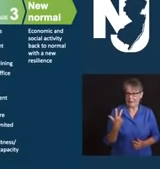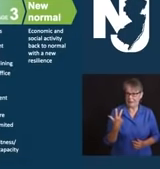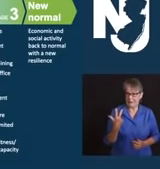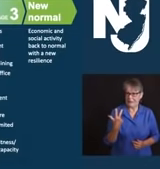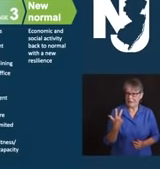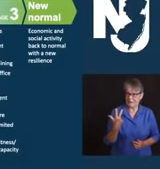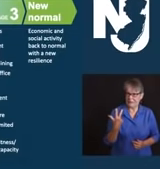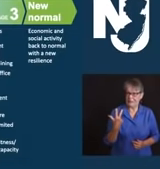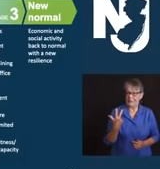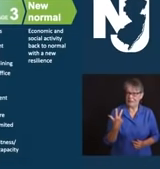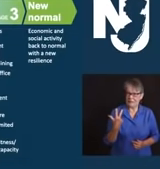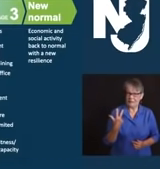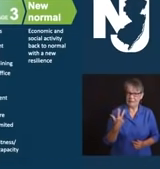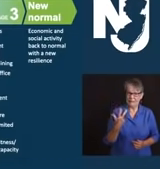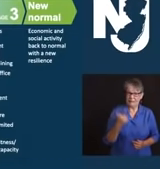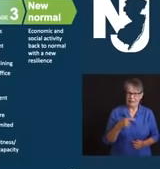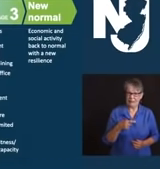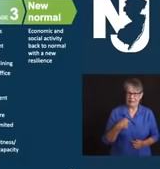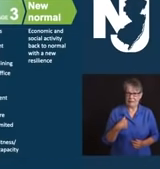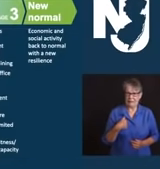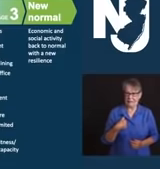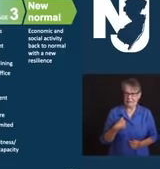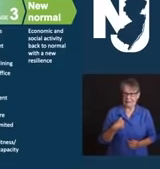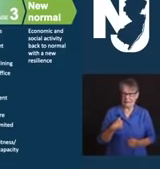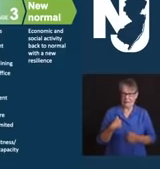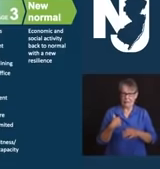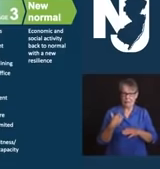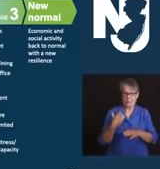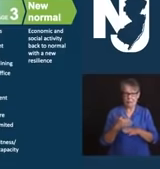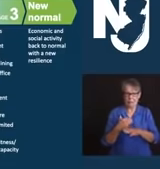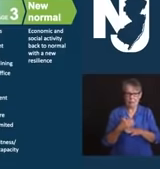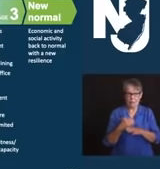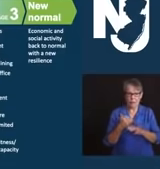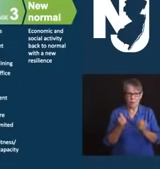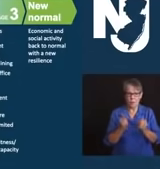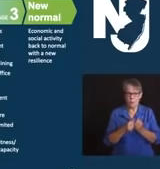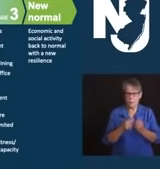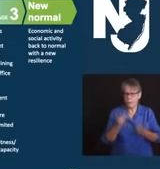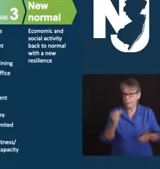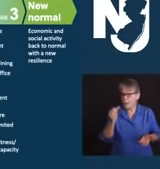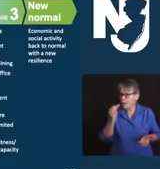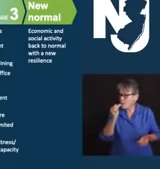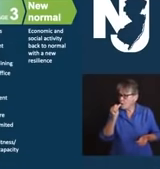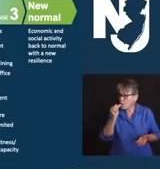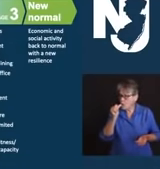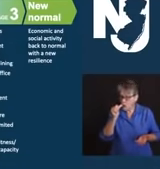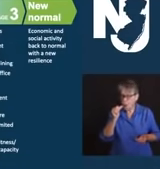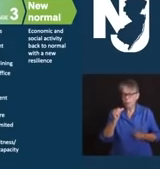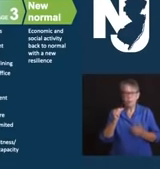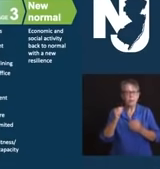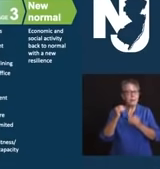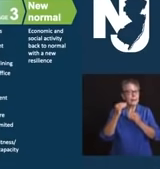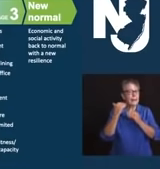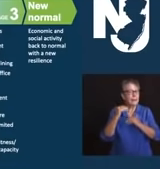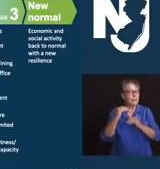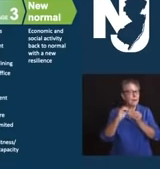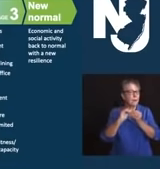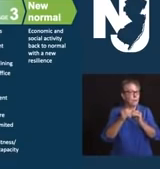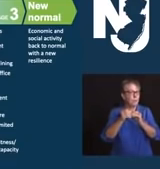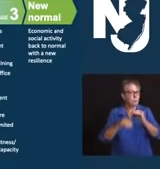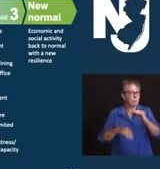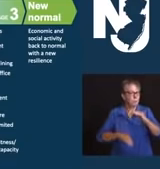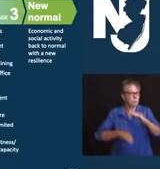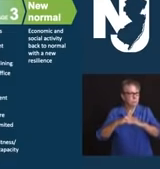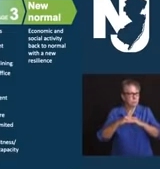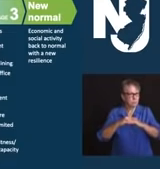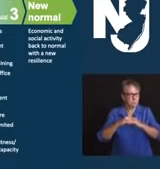with limited capacity. I think what we've seen in other states where they either kept